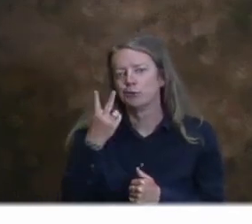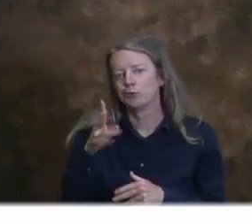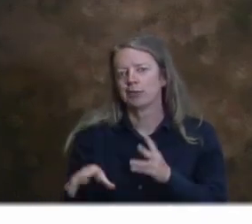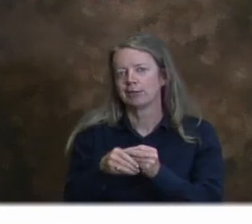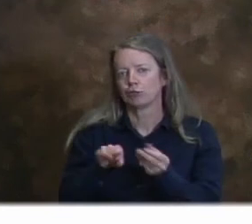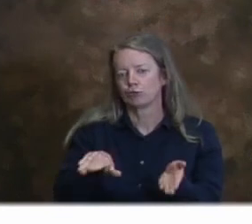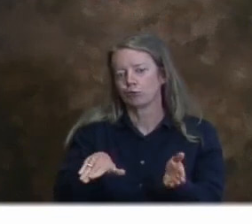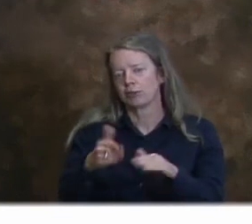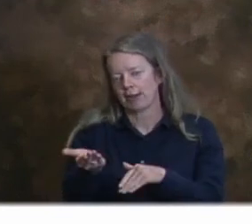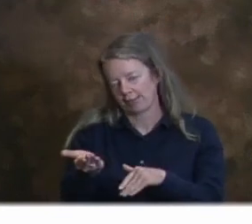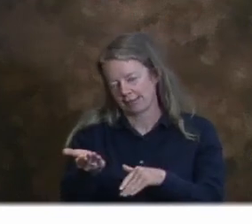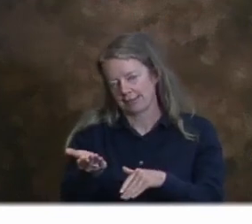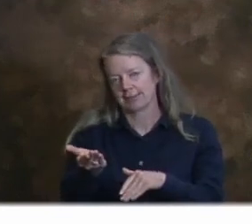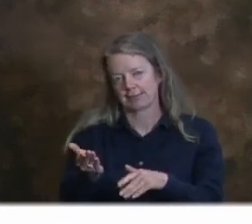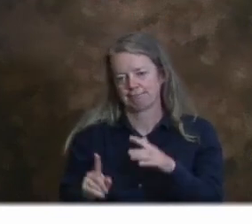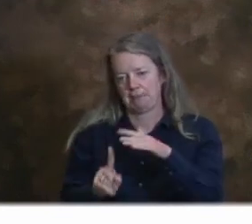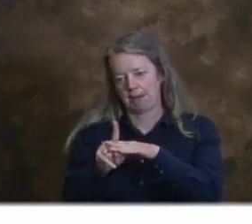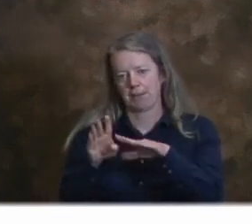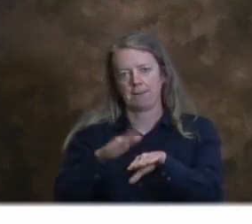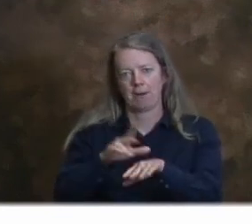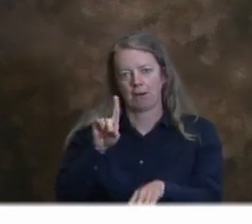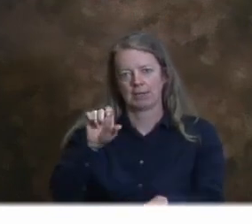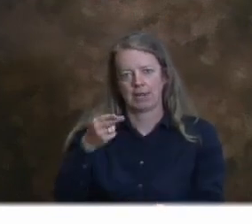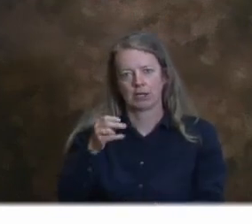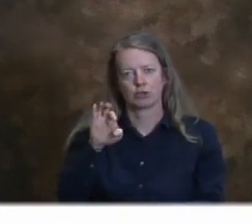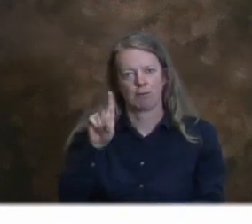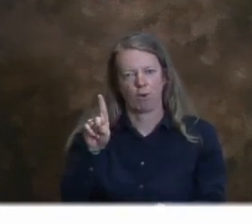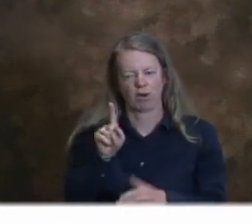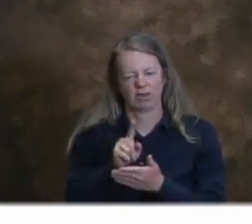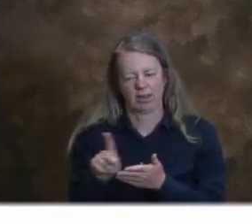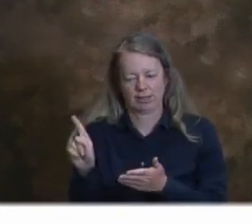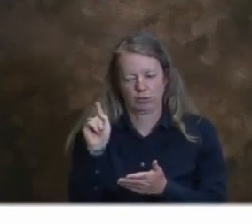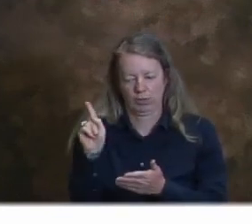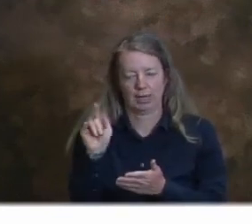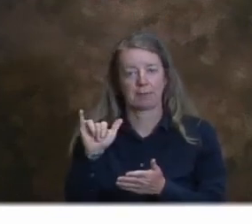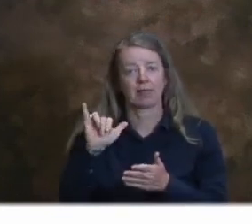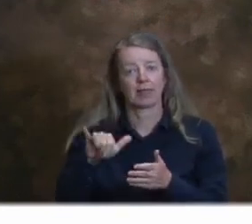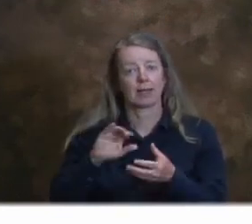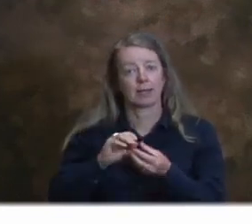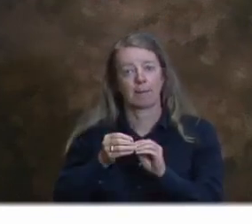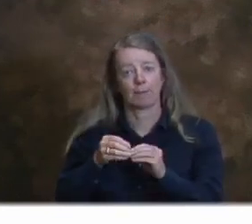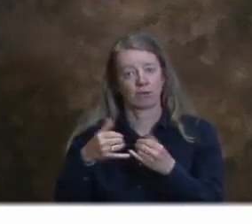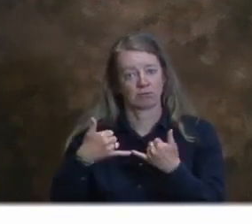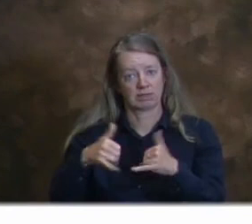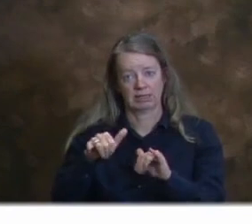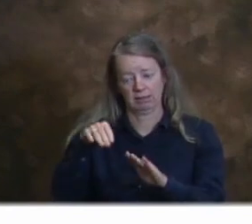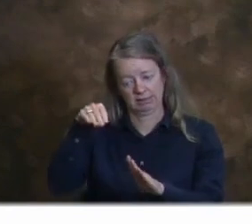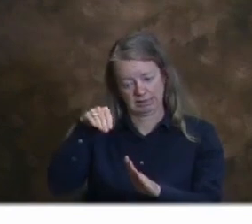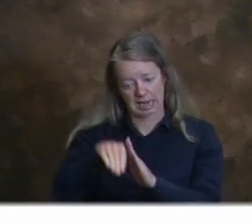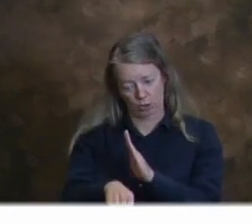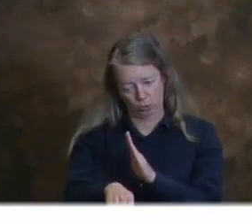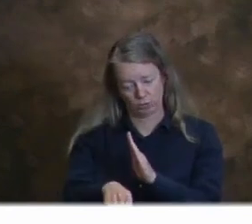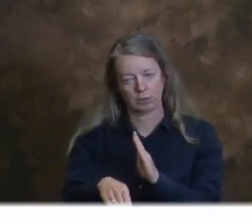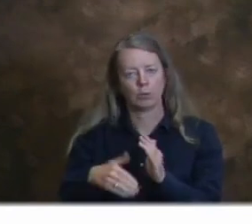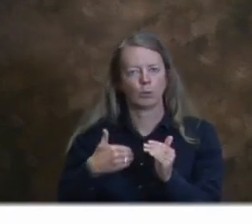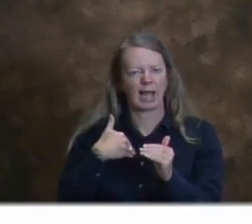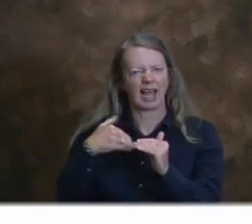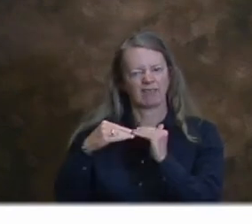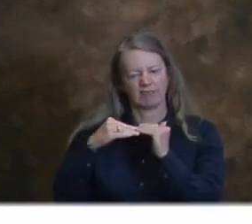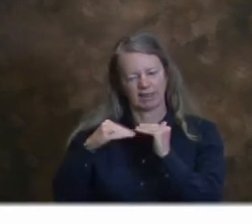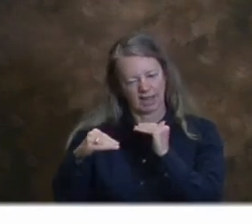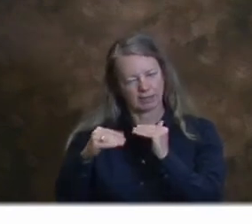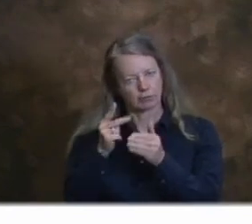added to the dashboard this past week, and this is a decline over a plateau for 2 weeks